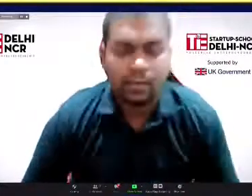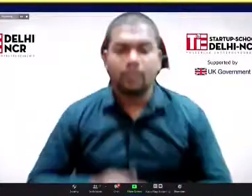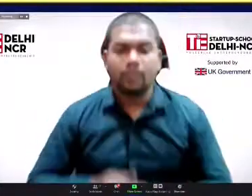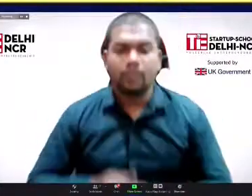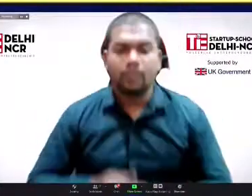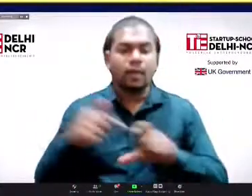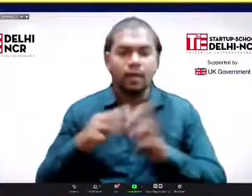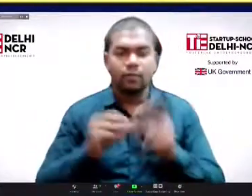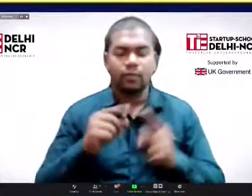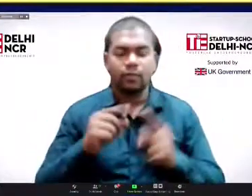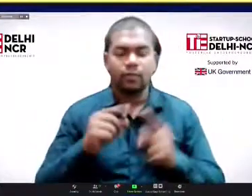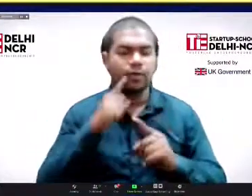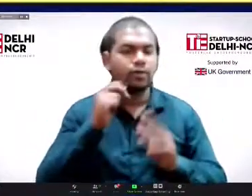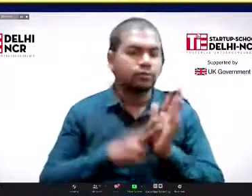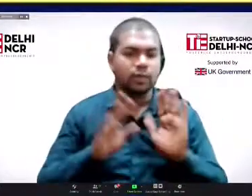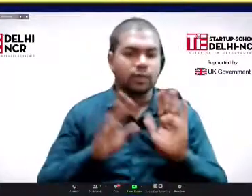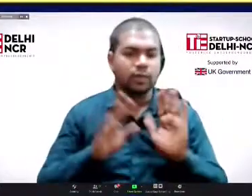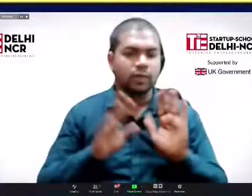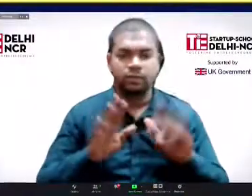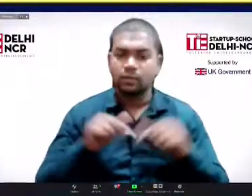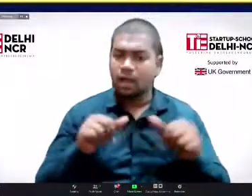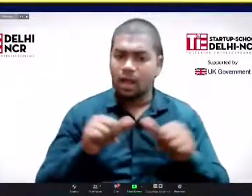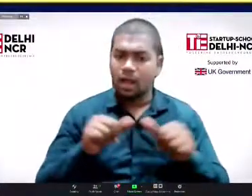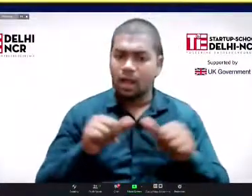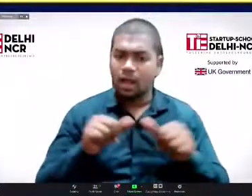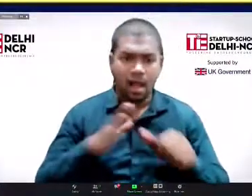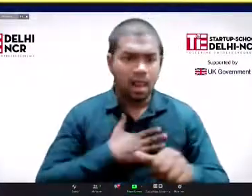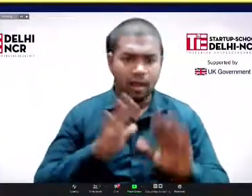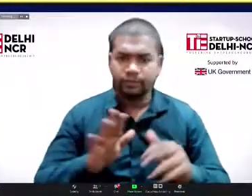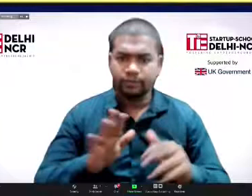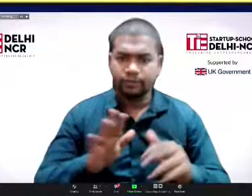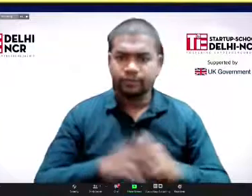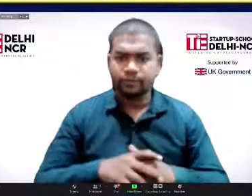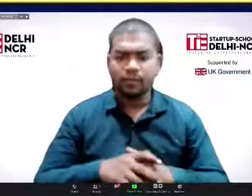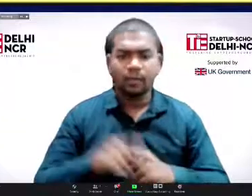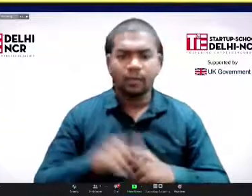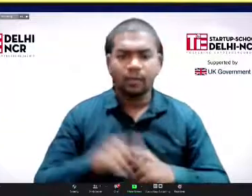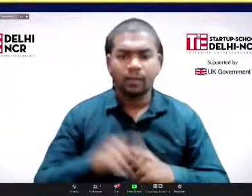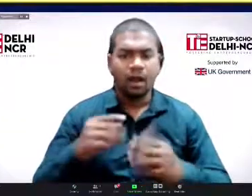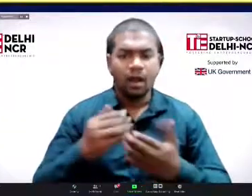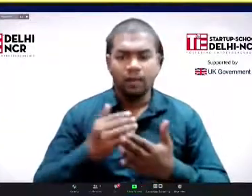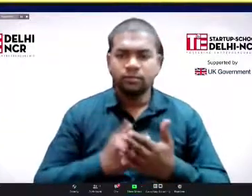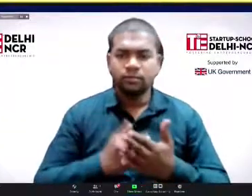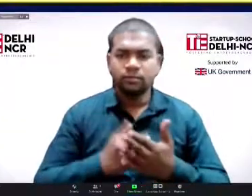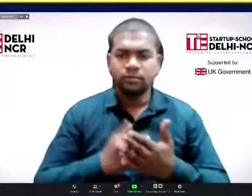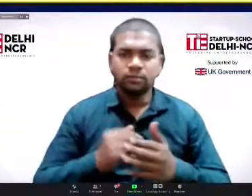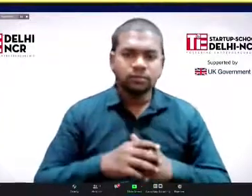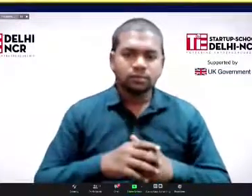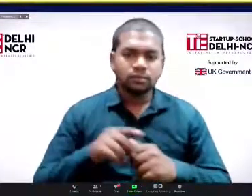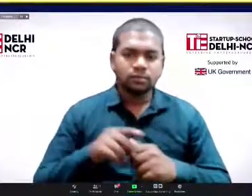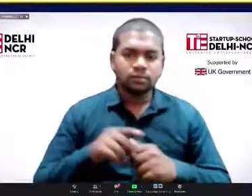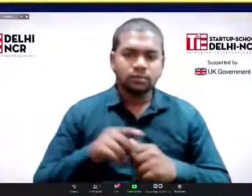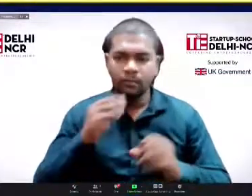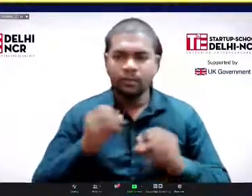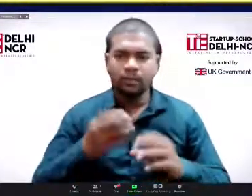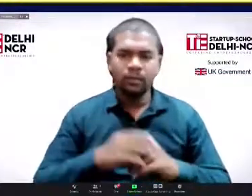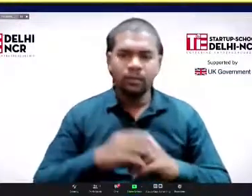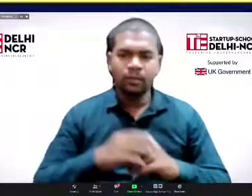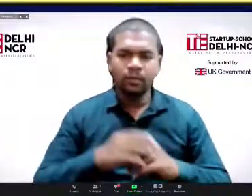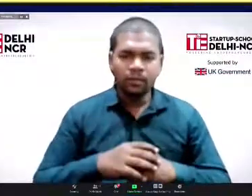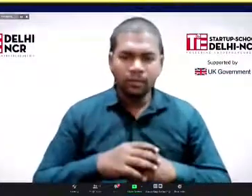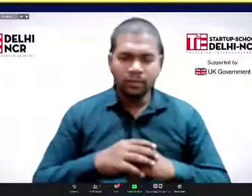emotion. It's alive in the moment, and it's about emotion. It's about, but where does it start from? So if you're starting